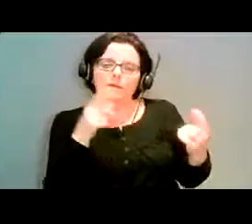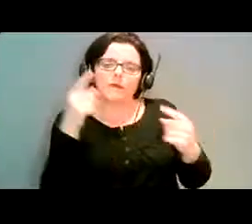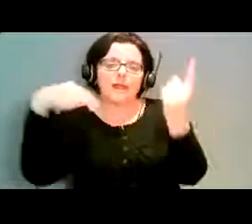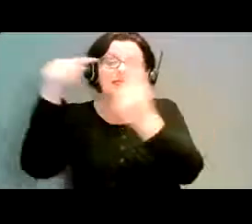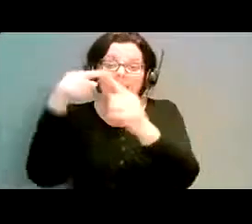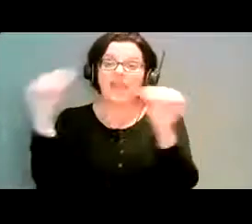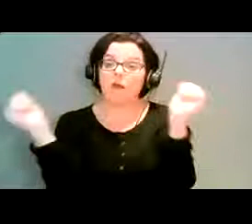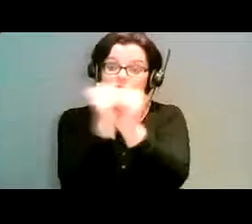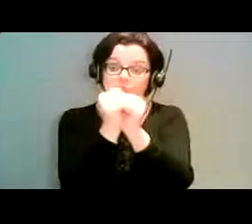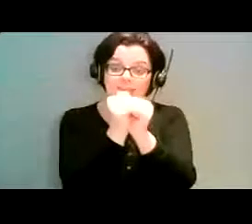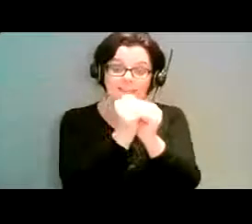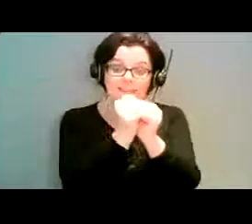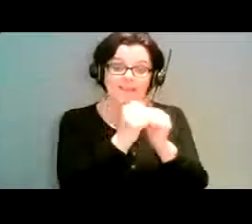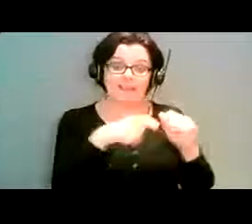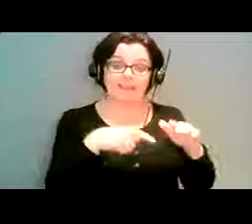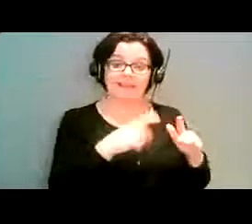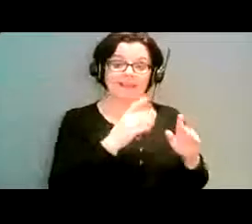So